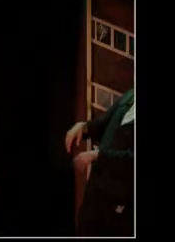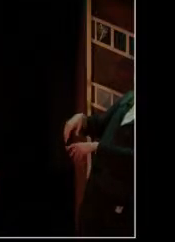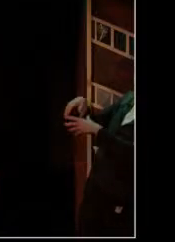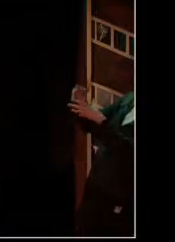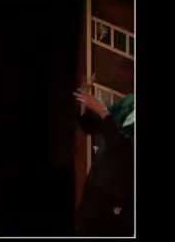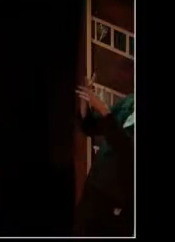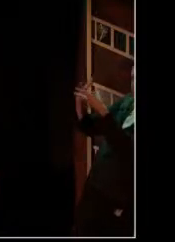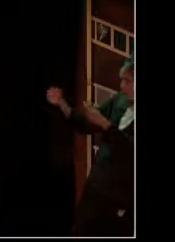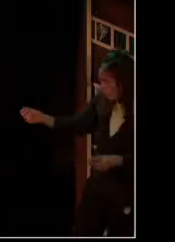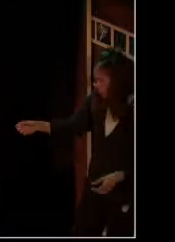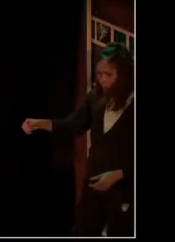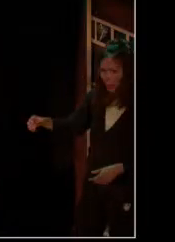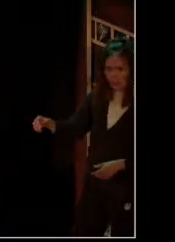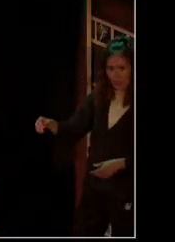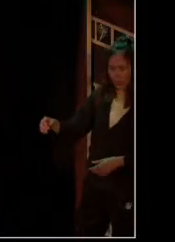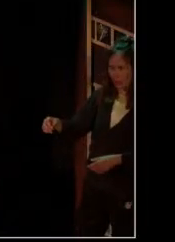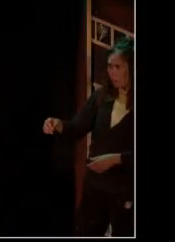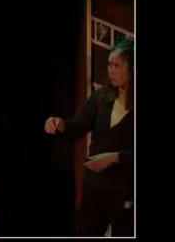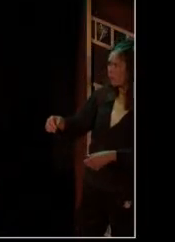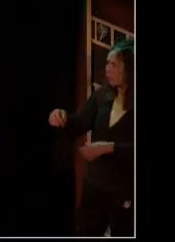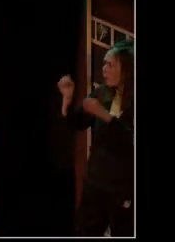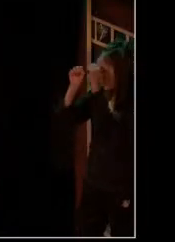phantom.